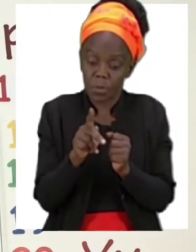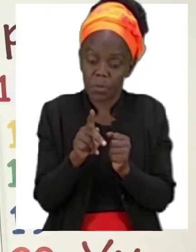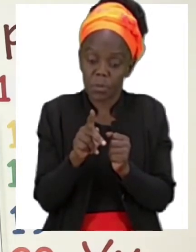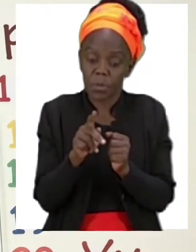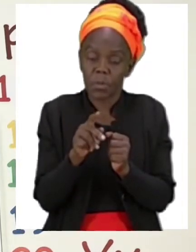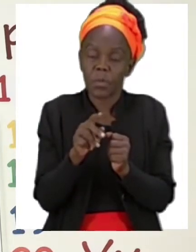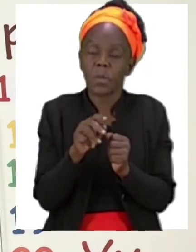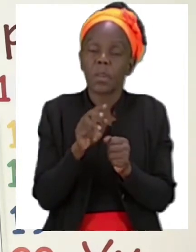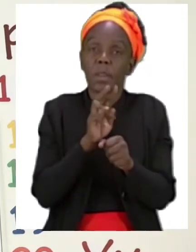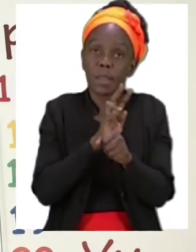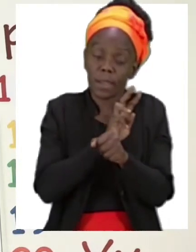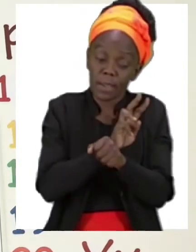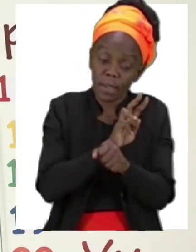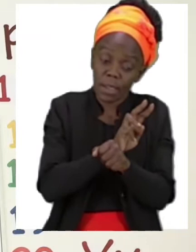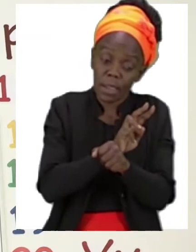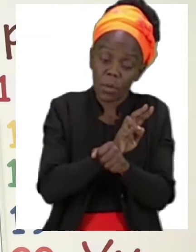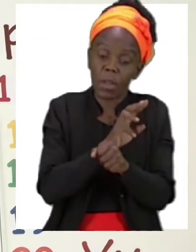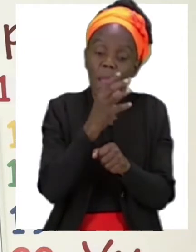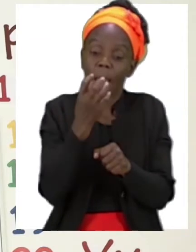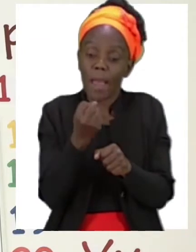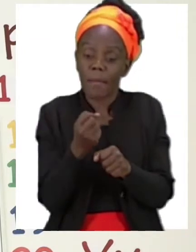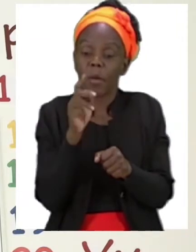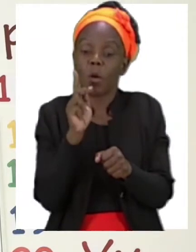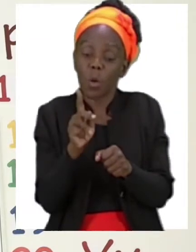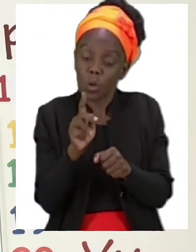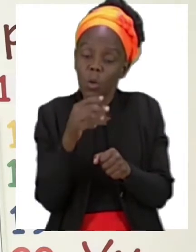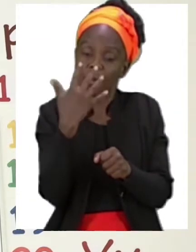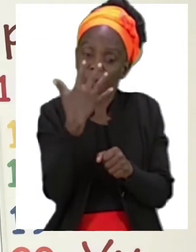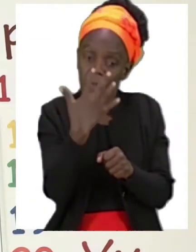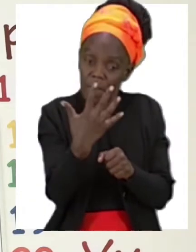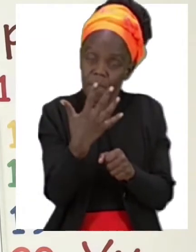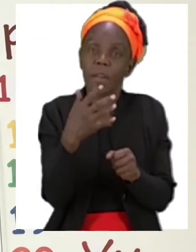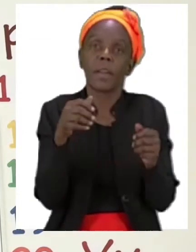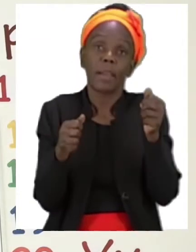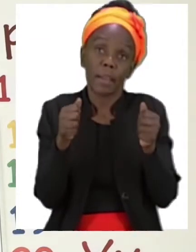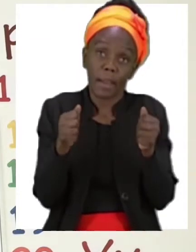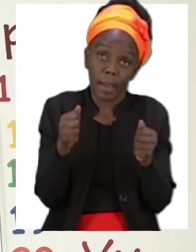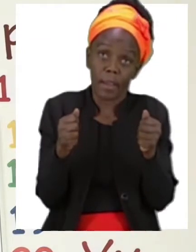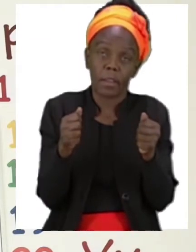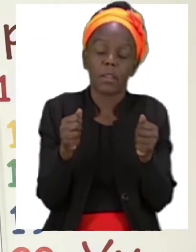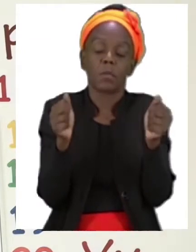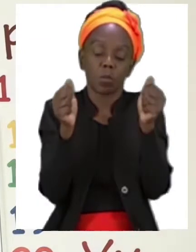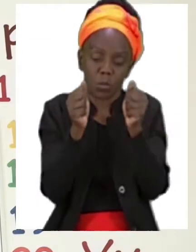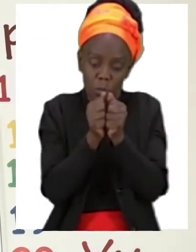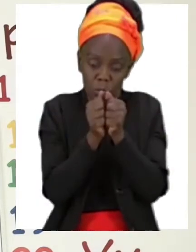plus what the second son has. And we also know that he has